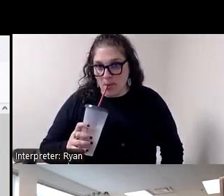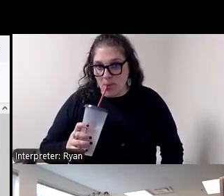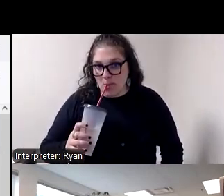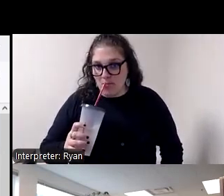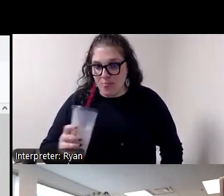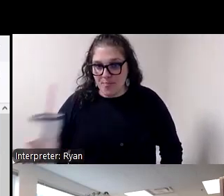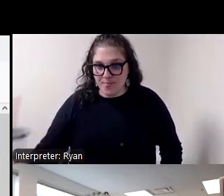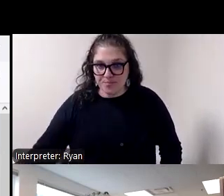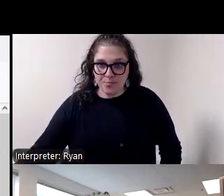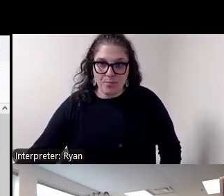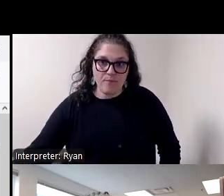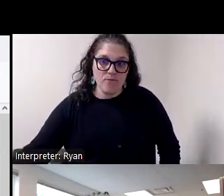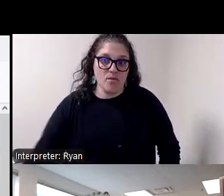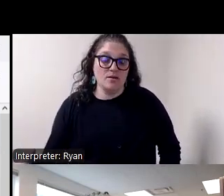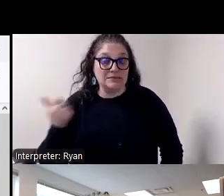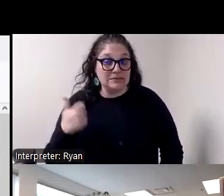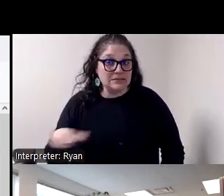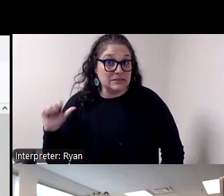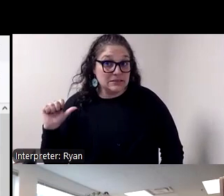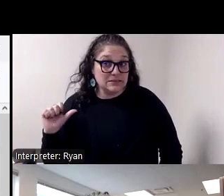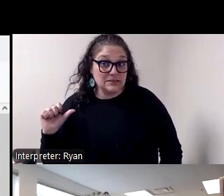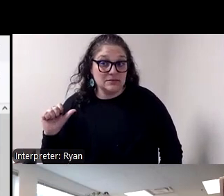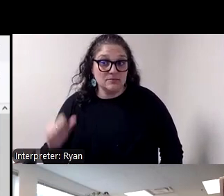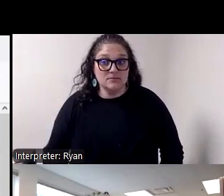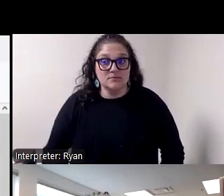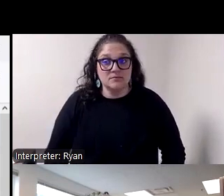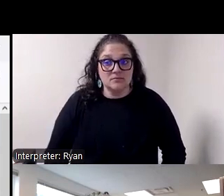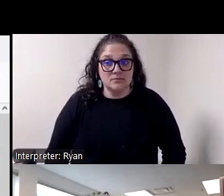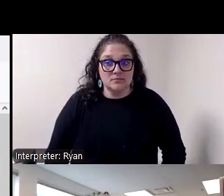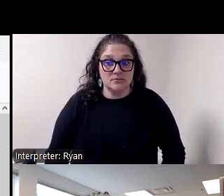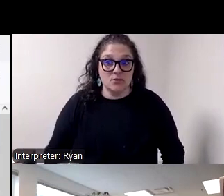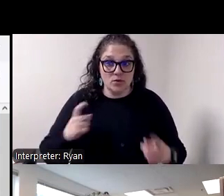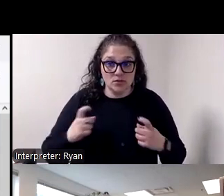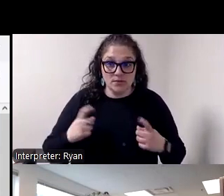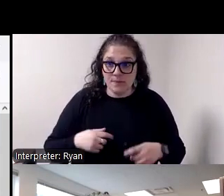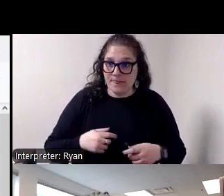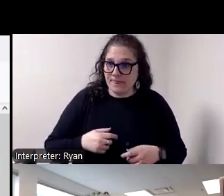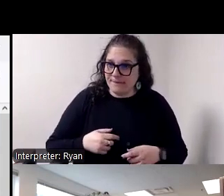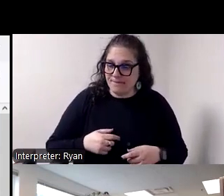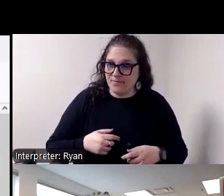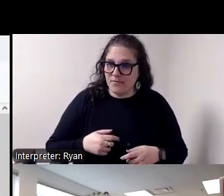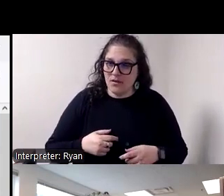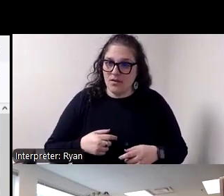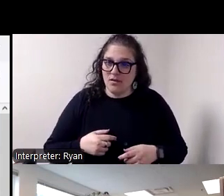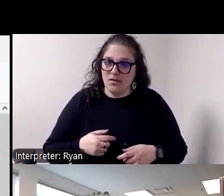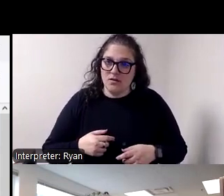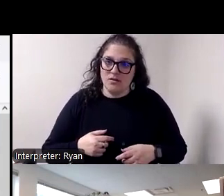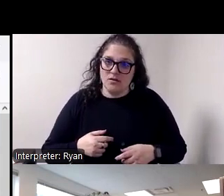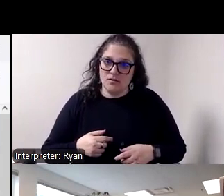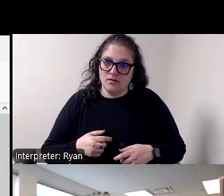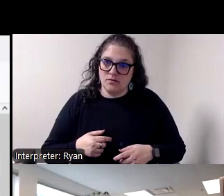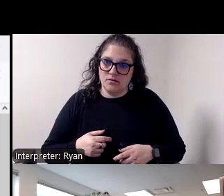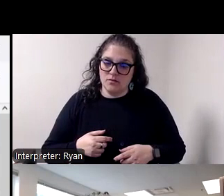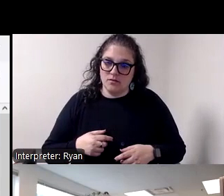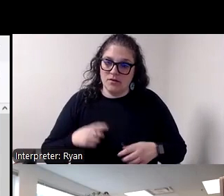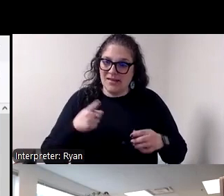Cool. Anything else? Certain limit of submitting or prepping timesheets for future submissions, like preparing